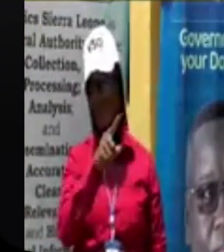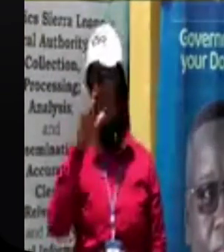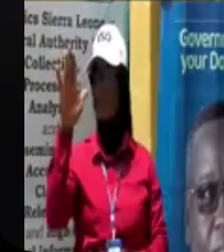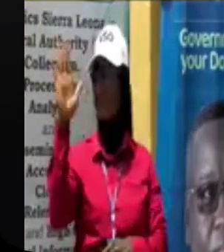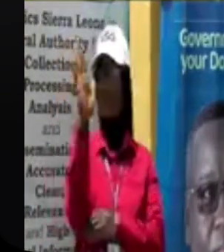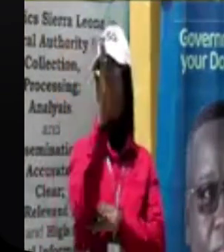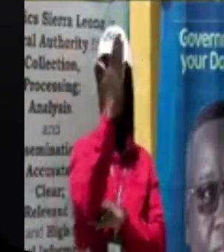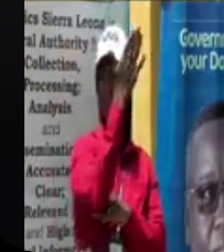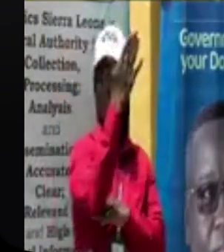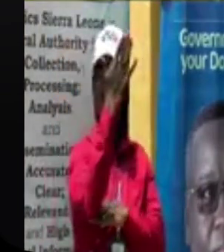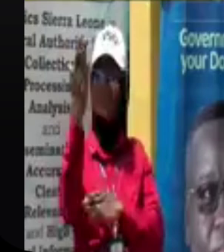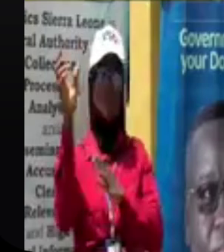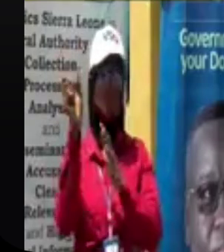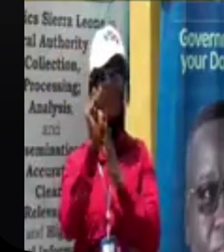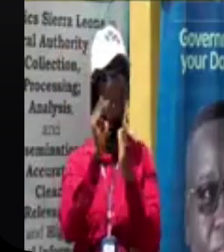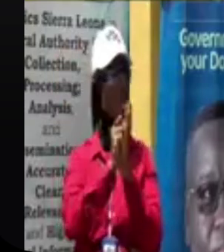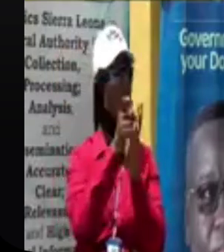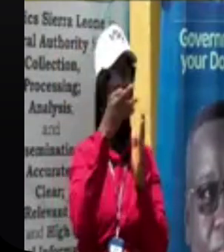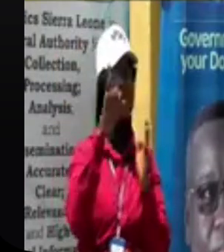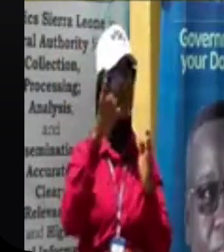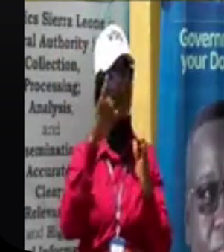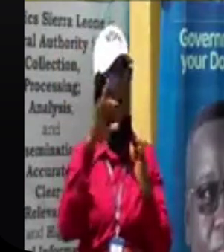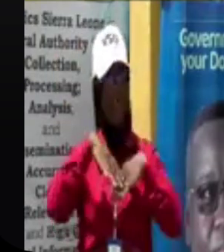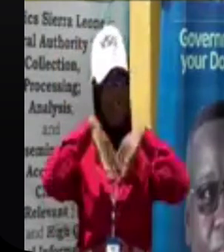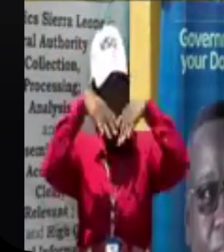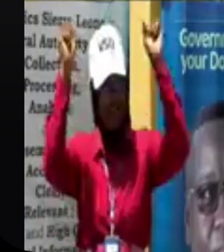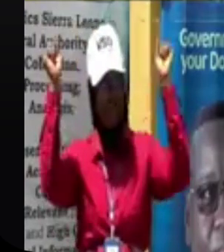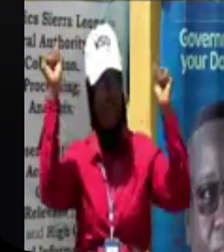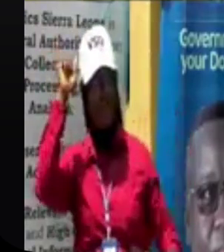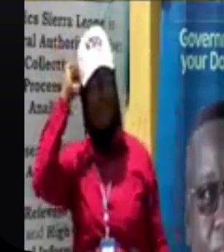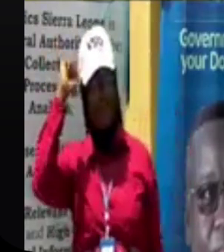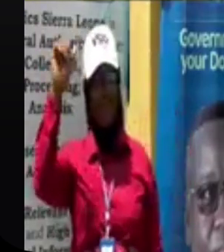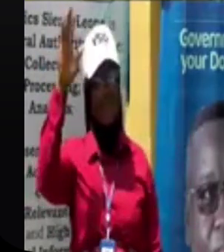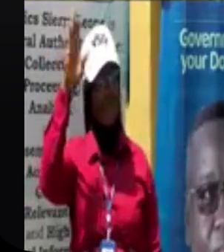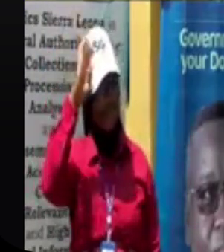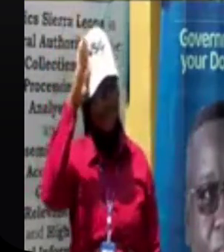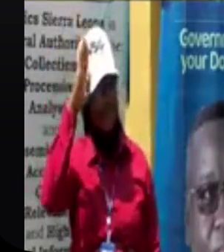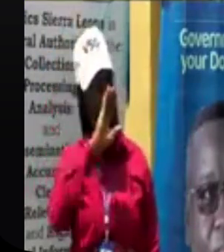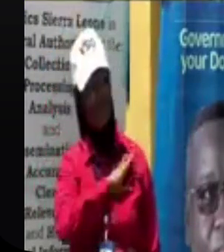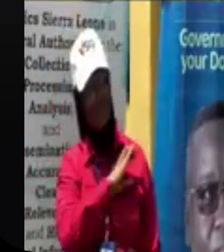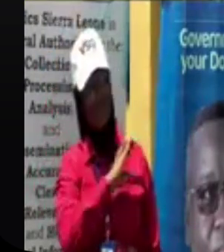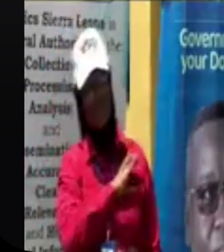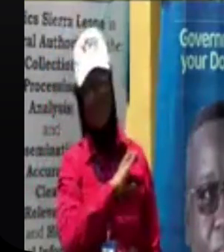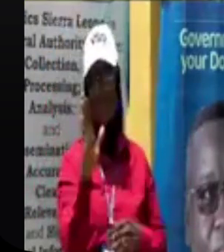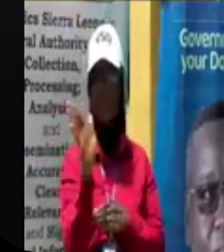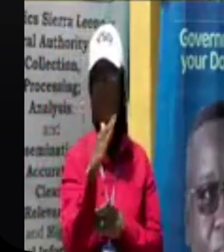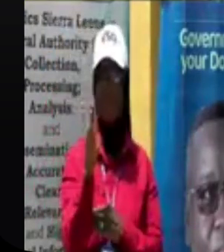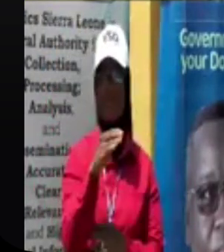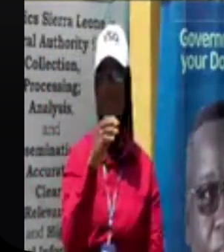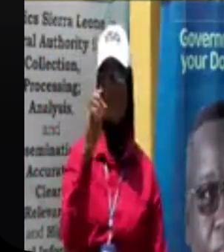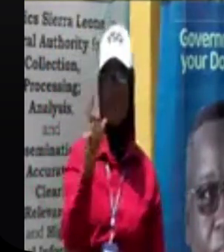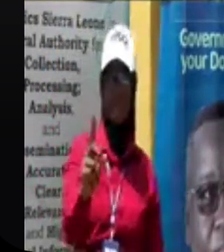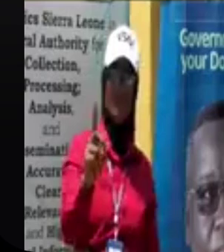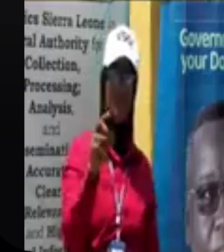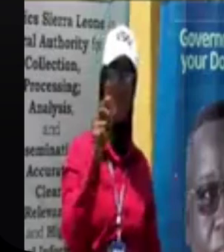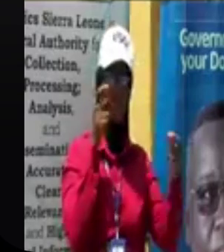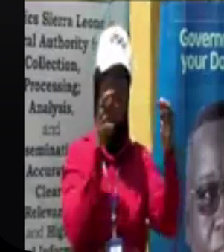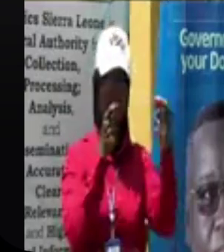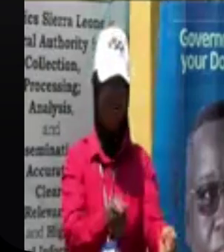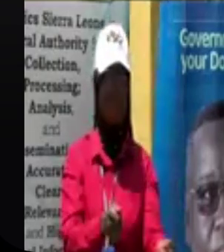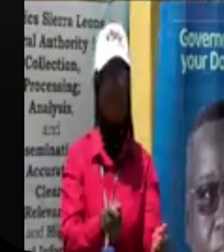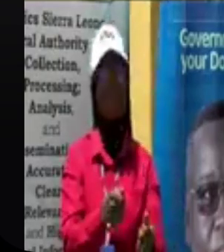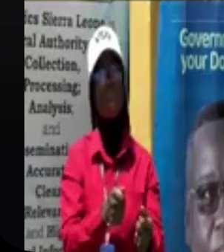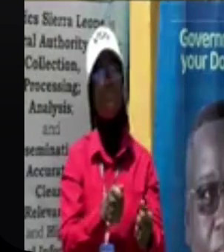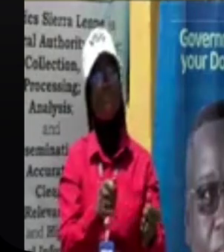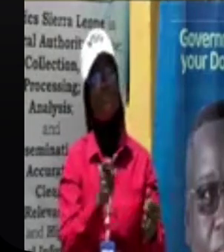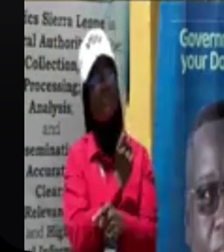His Excellency the President. Of course, the Deputy Minister just the talk on the Field Salone, but I